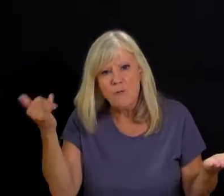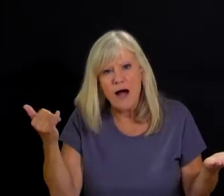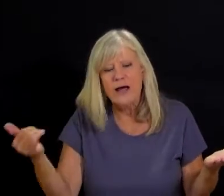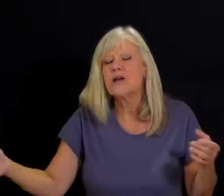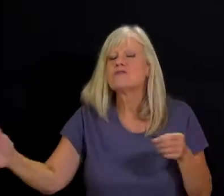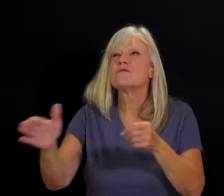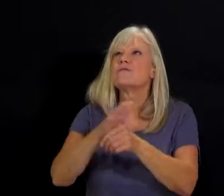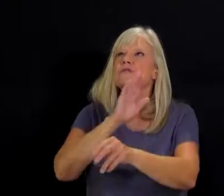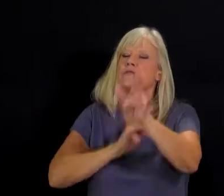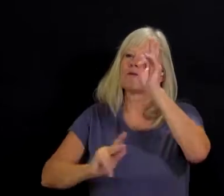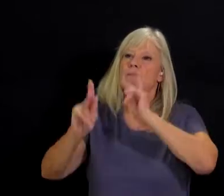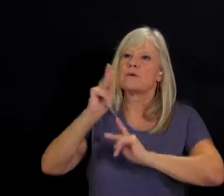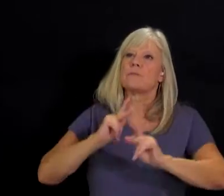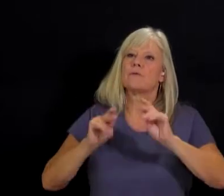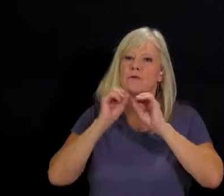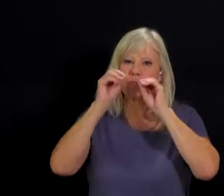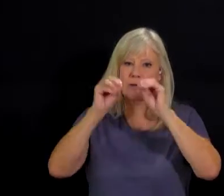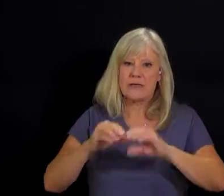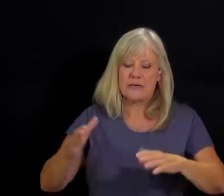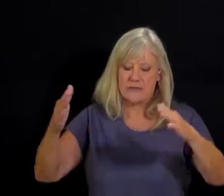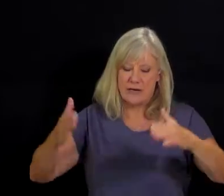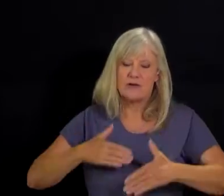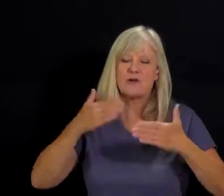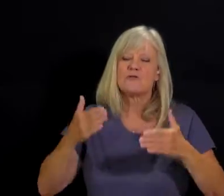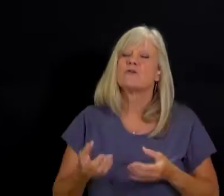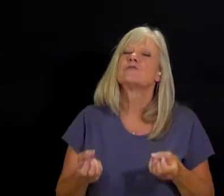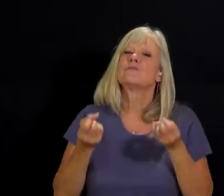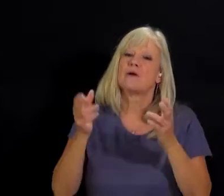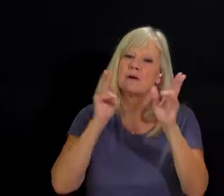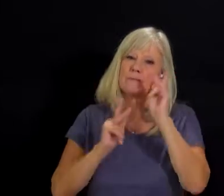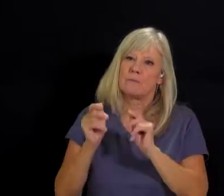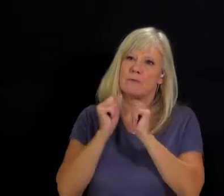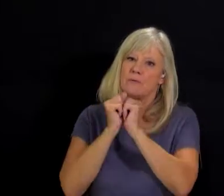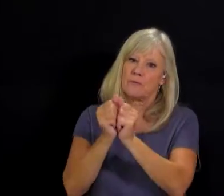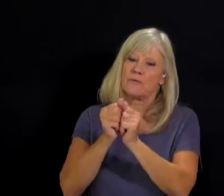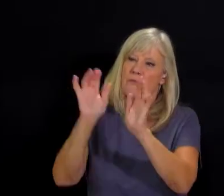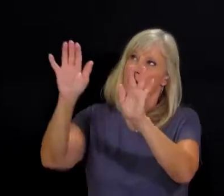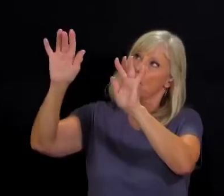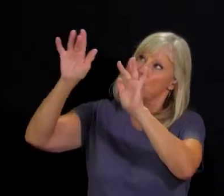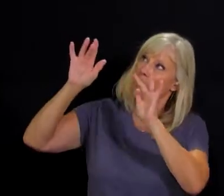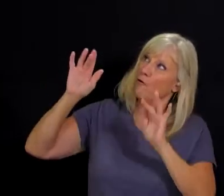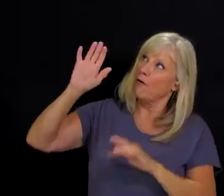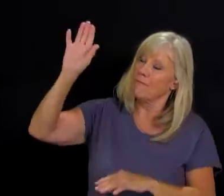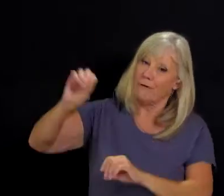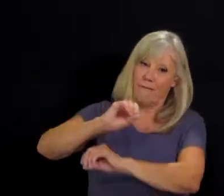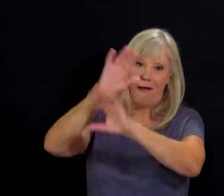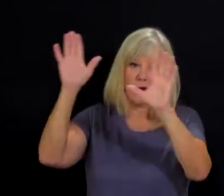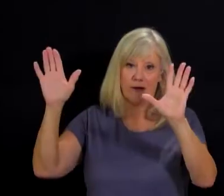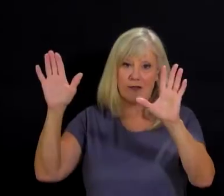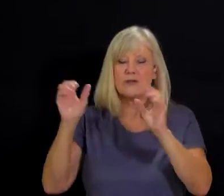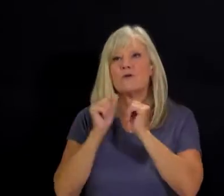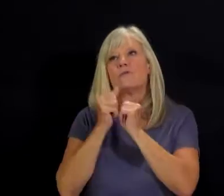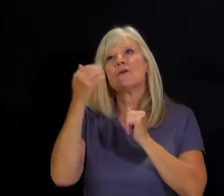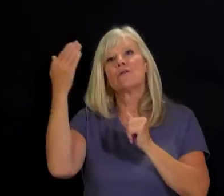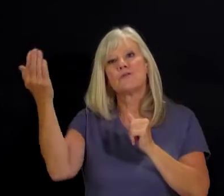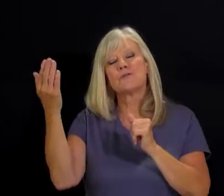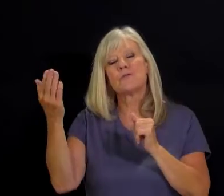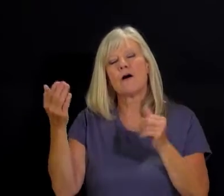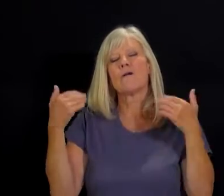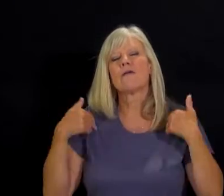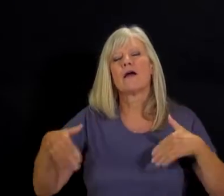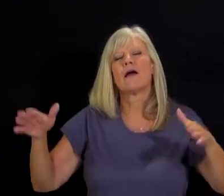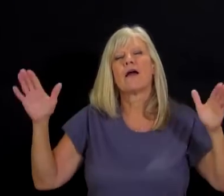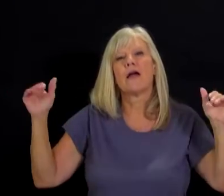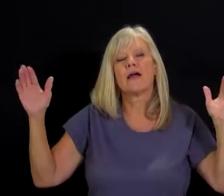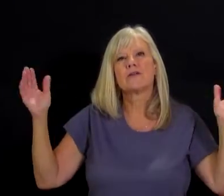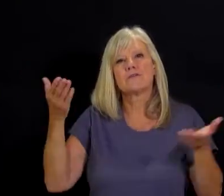with blessings and bring joy to many of them by the glory of your light. And so in your presence are countless hosts of angels